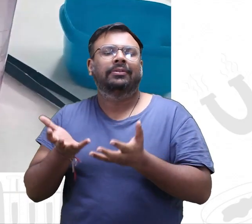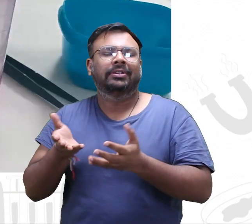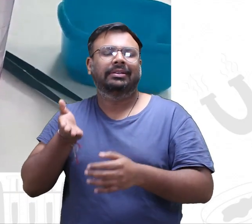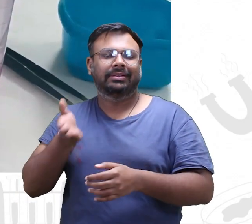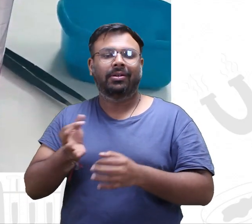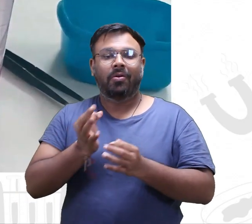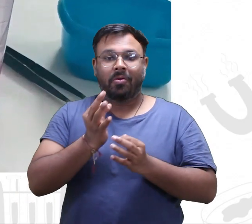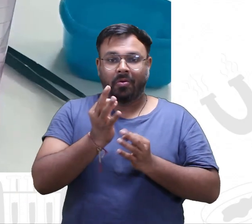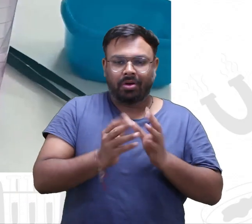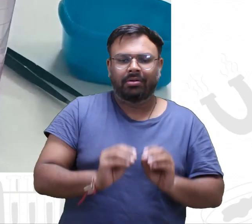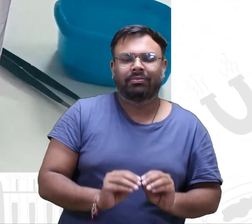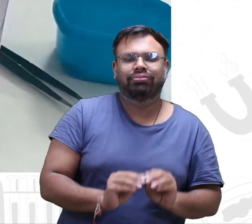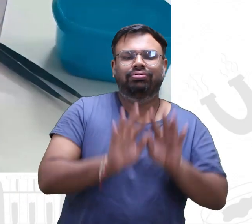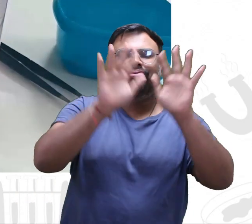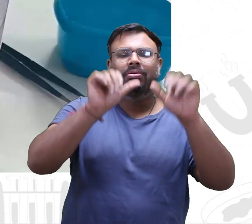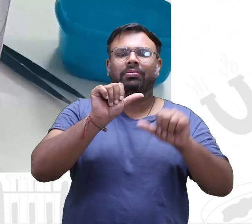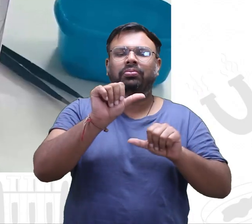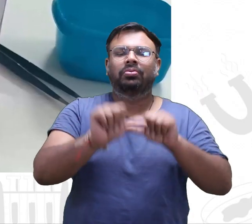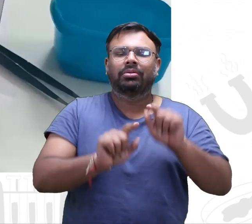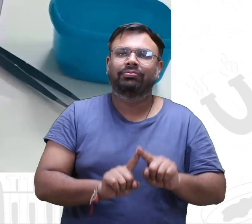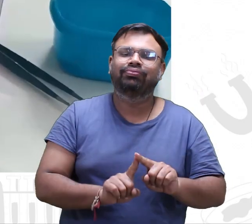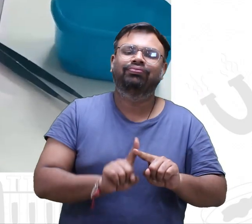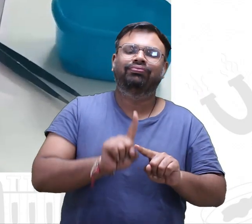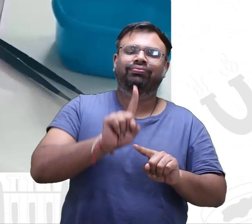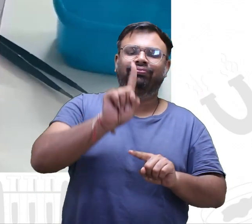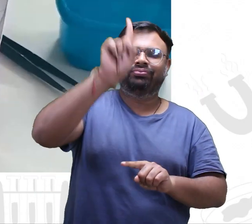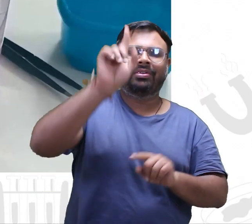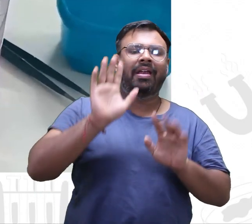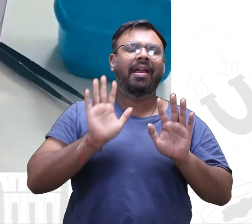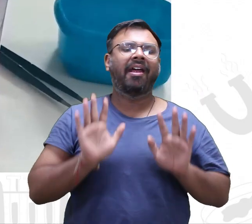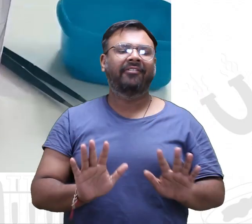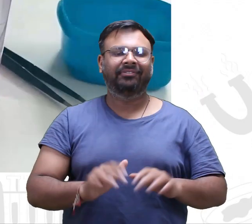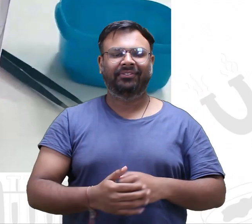Again, this is heated up and the process goes on.